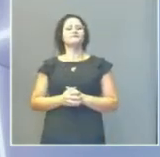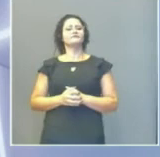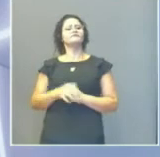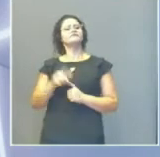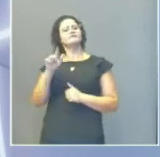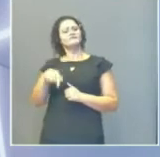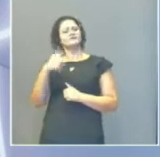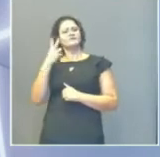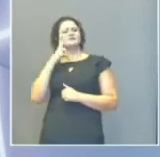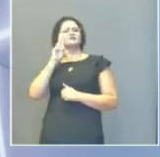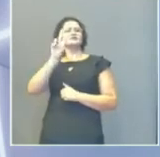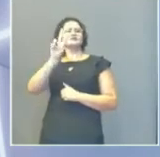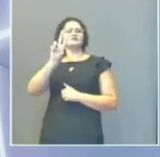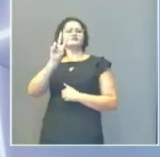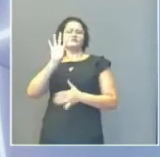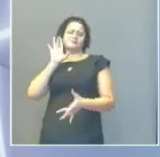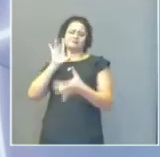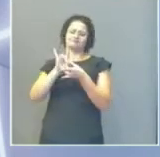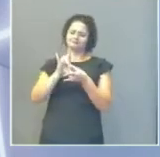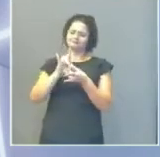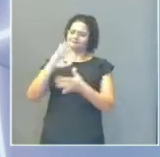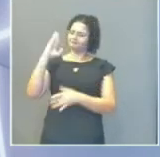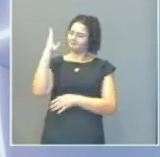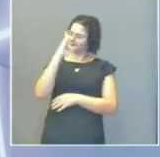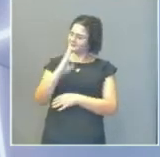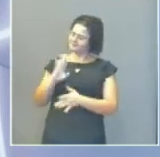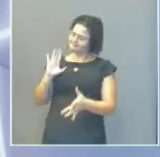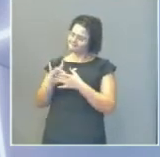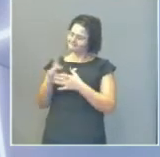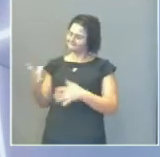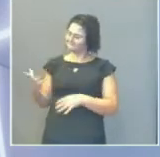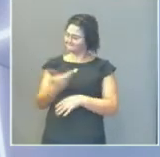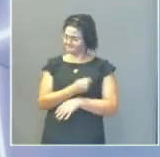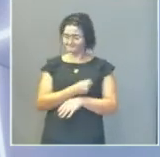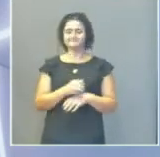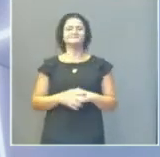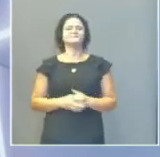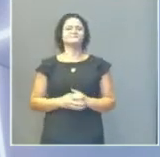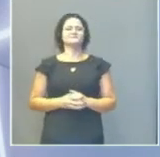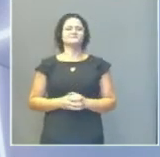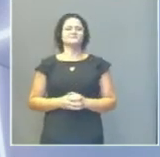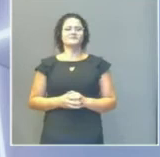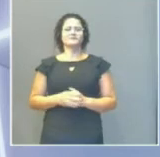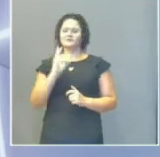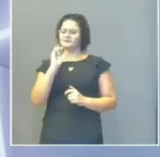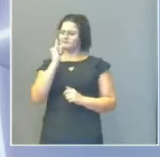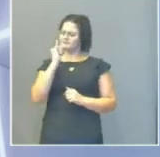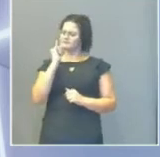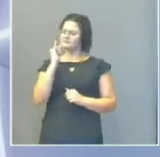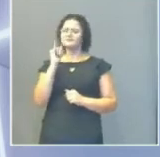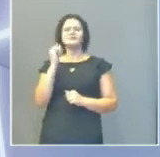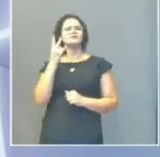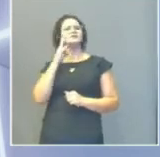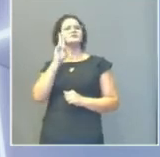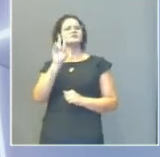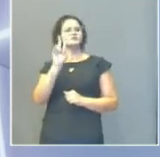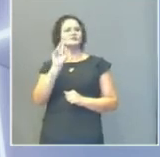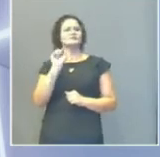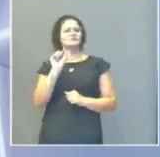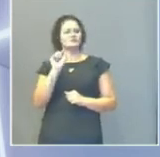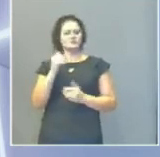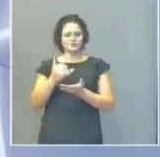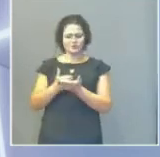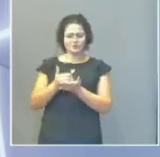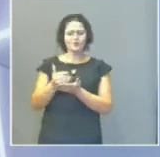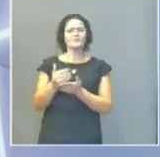fascinating co-history with Brazil. I want to tell a bit of a story as I begin to explore something of a topic